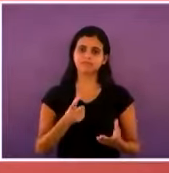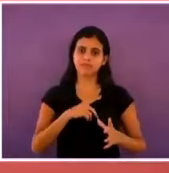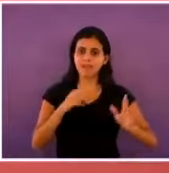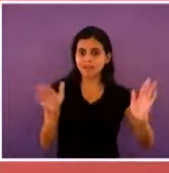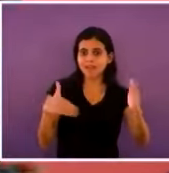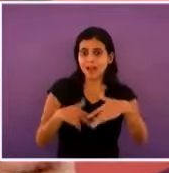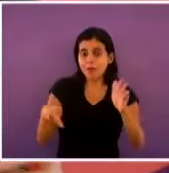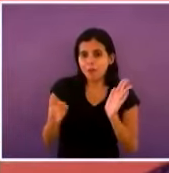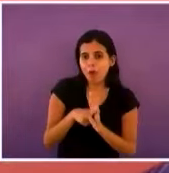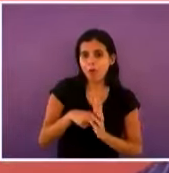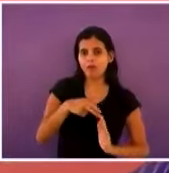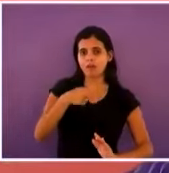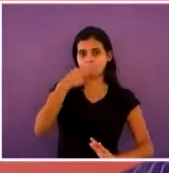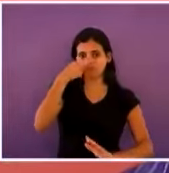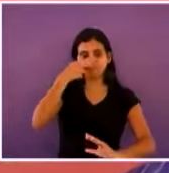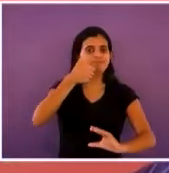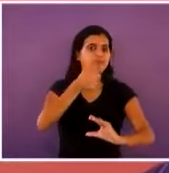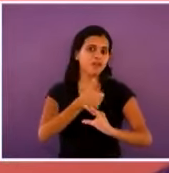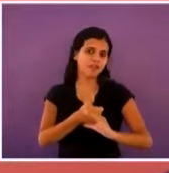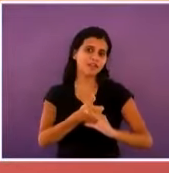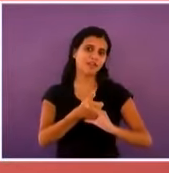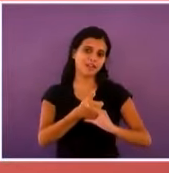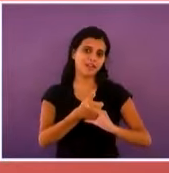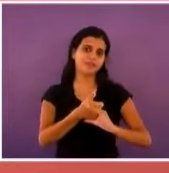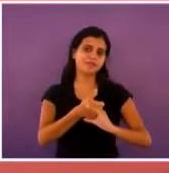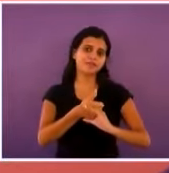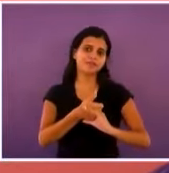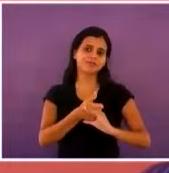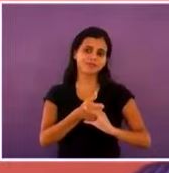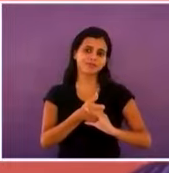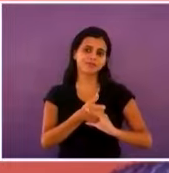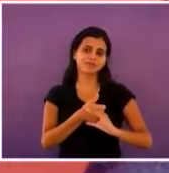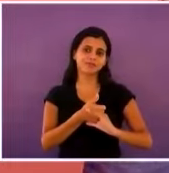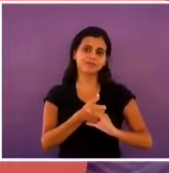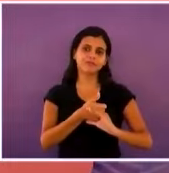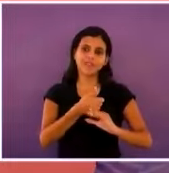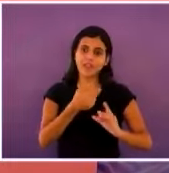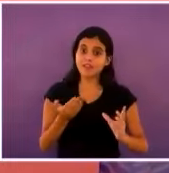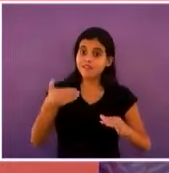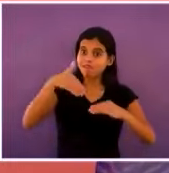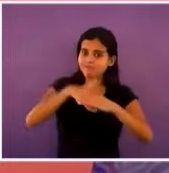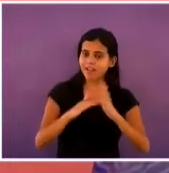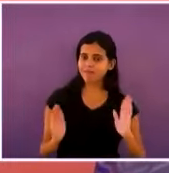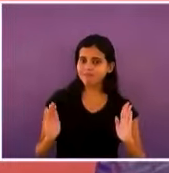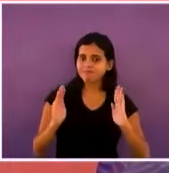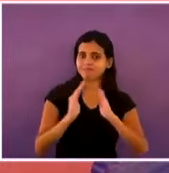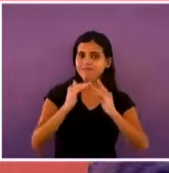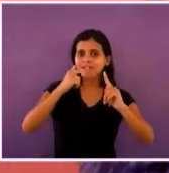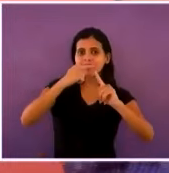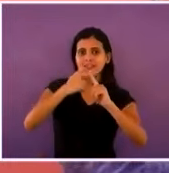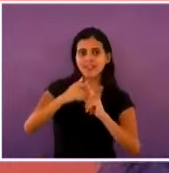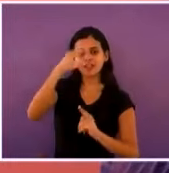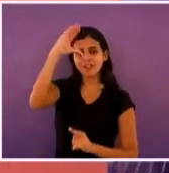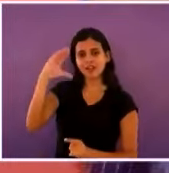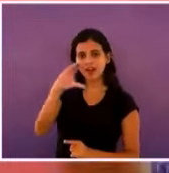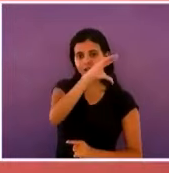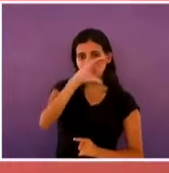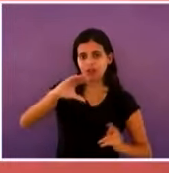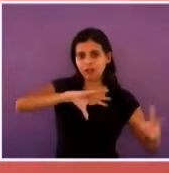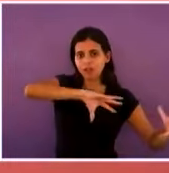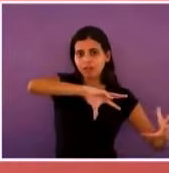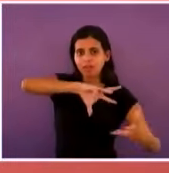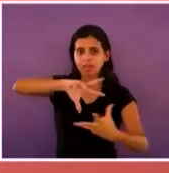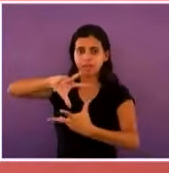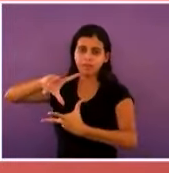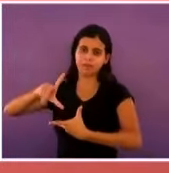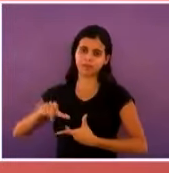evangélica. Of this global Roman Catholic Church. Dentro desse catolicismo romano global.